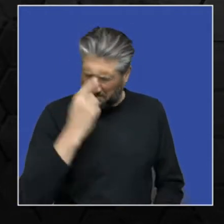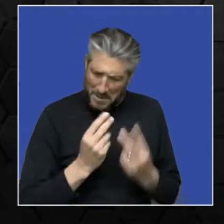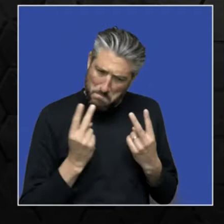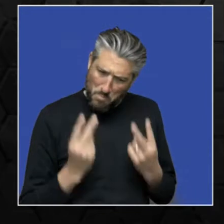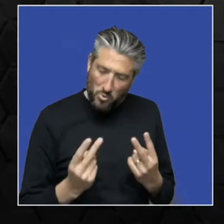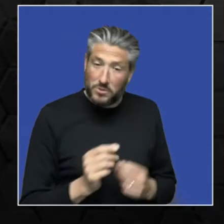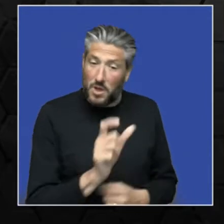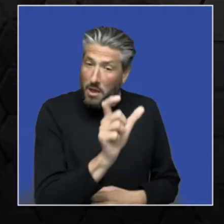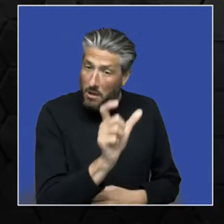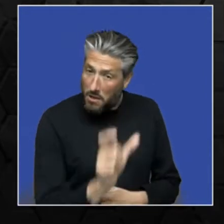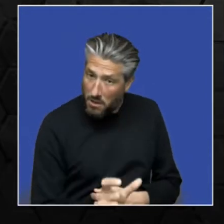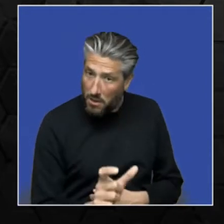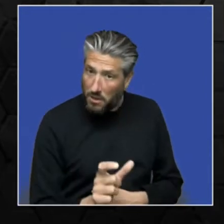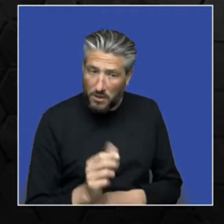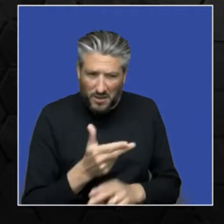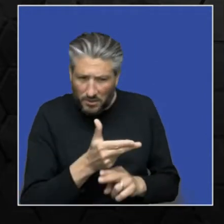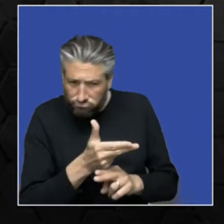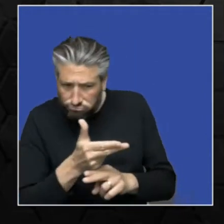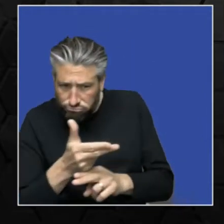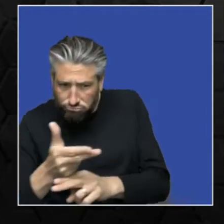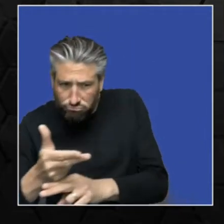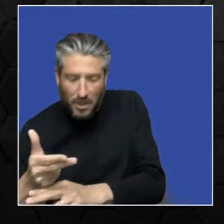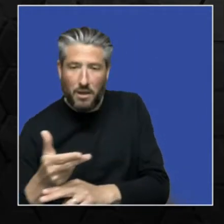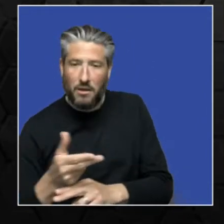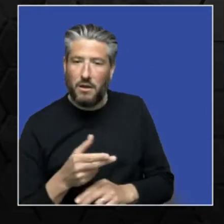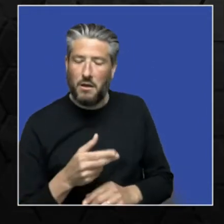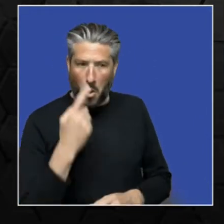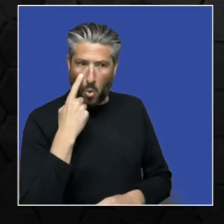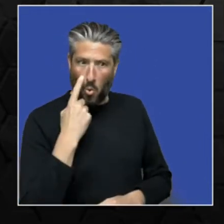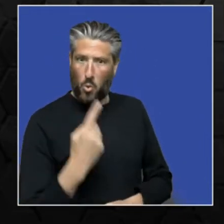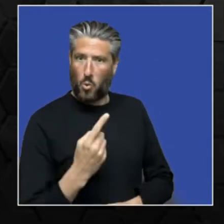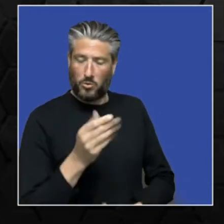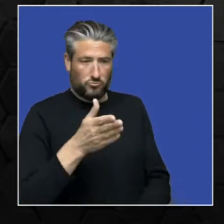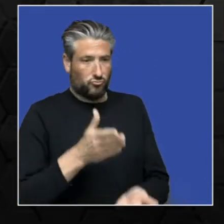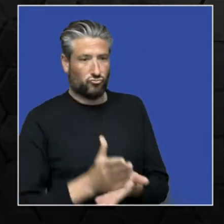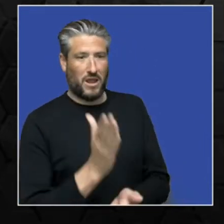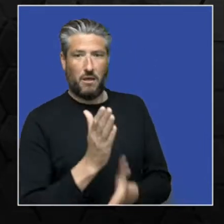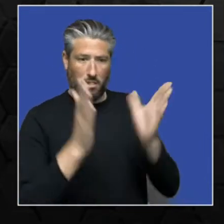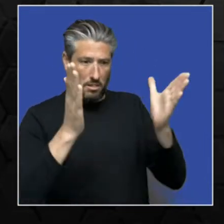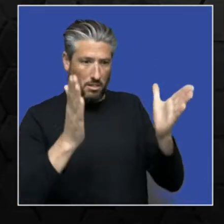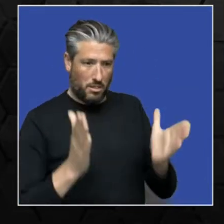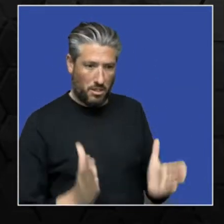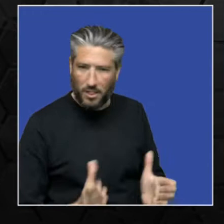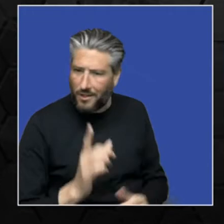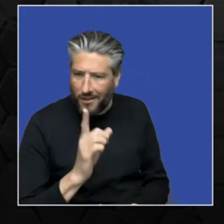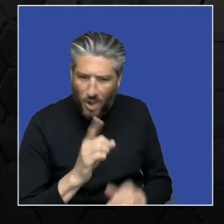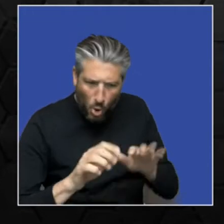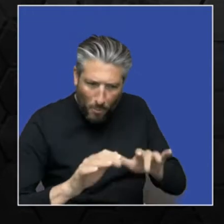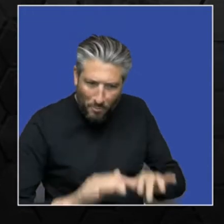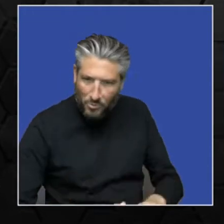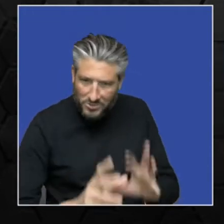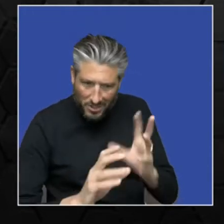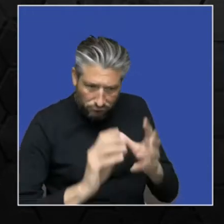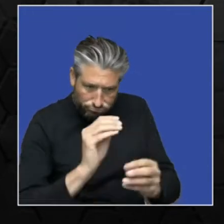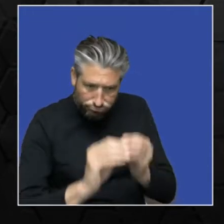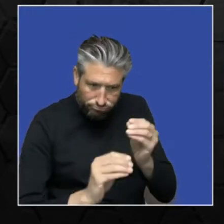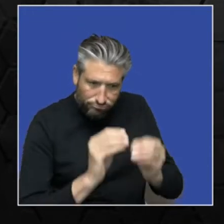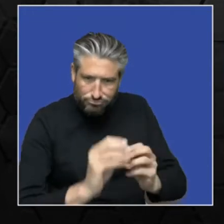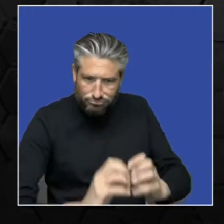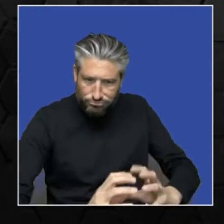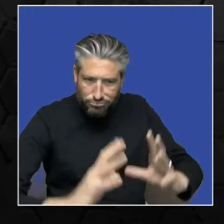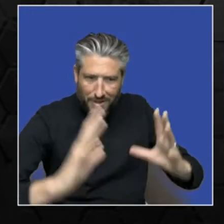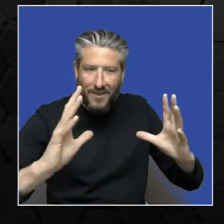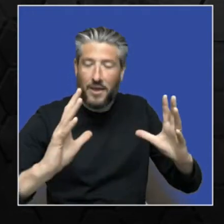that it'll take, multiple careers and multiple lifetimes to get there, but that's the ultimate goal. So what we're trying to do in